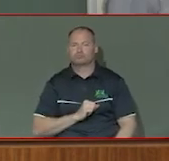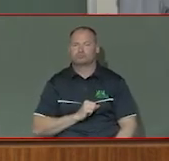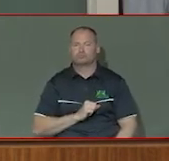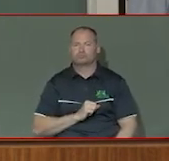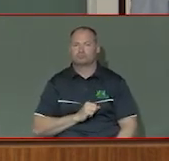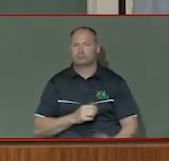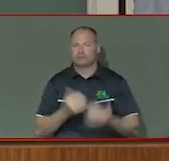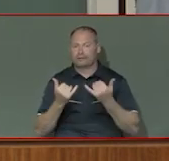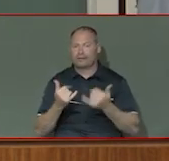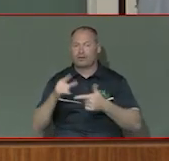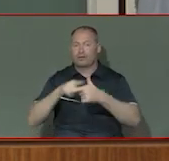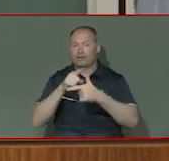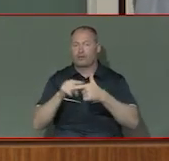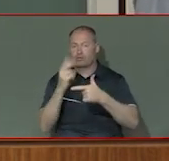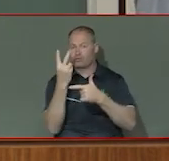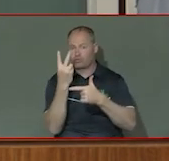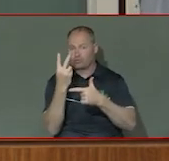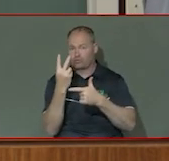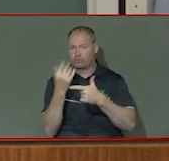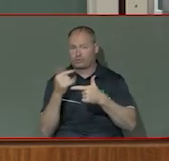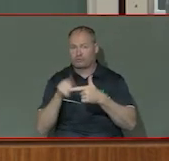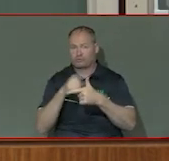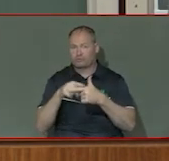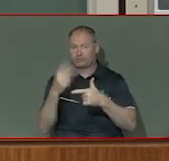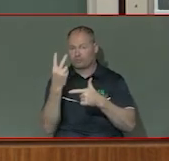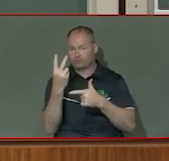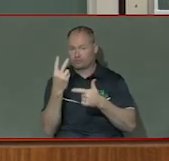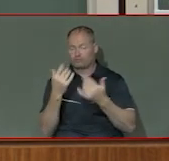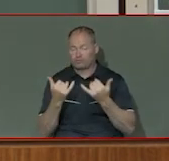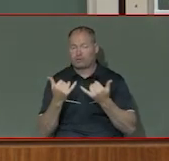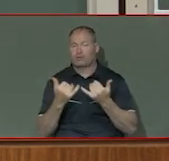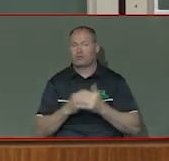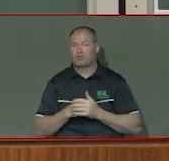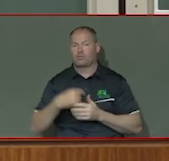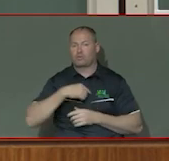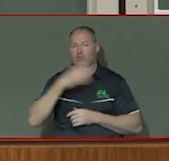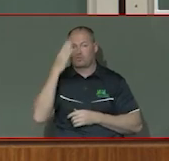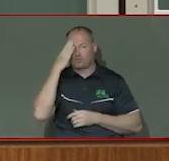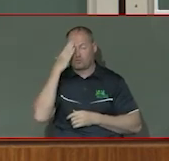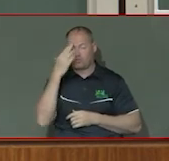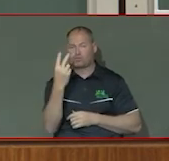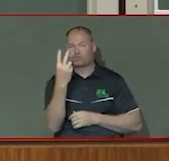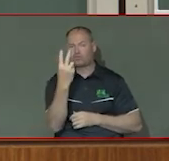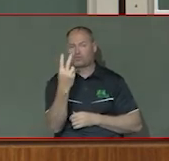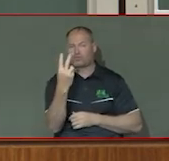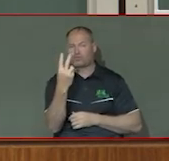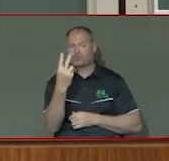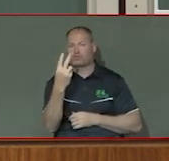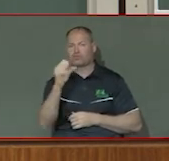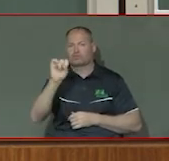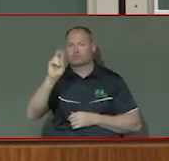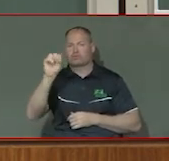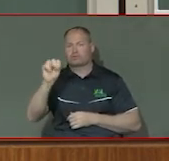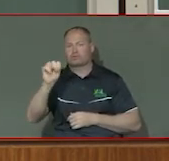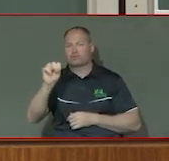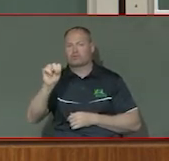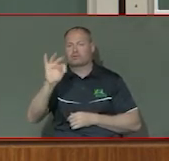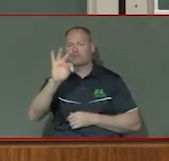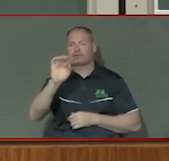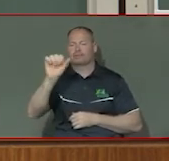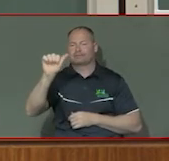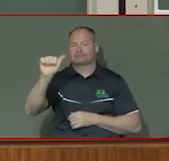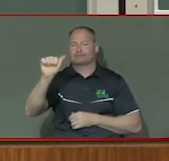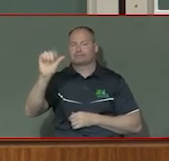this here is a double angle. The sine of 2 theta, which is equal to 2 sine 36